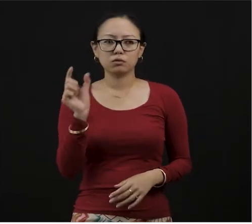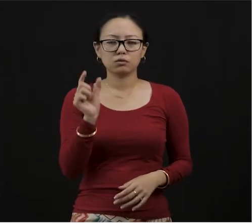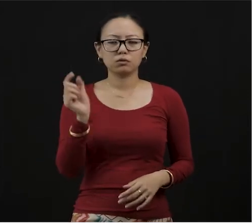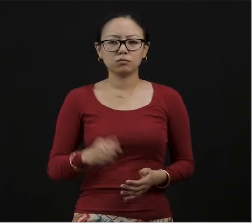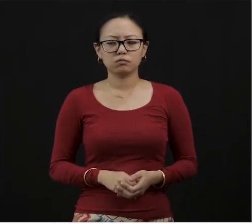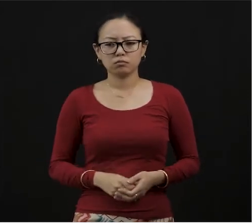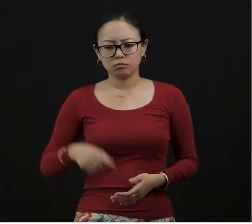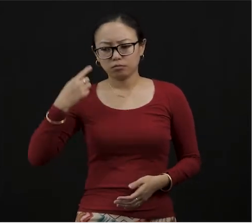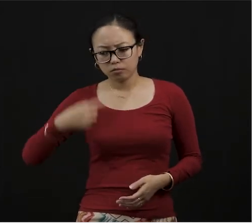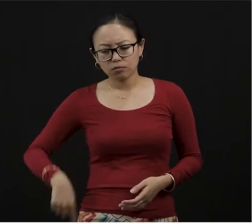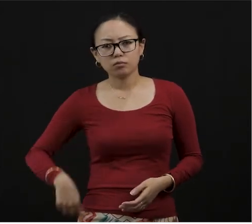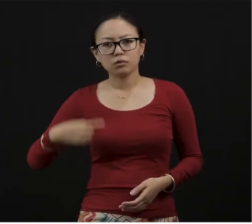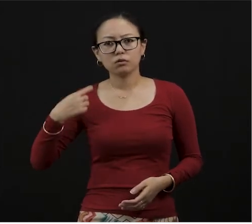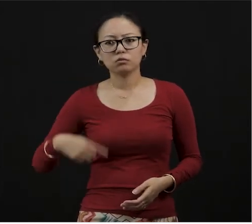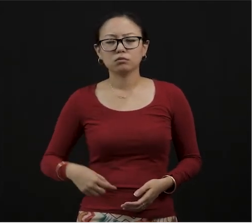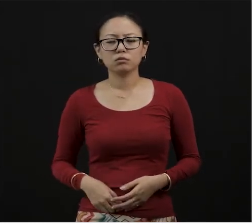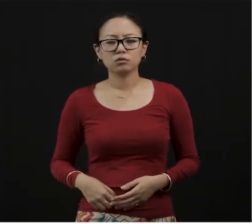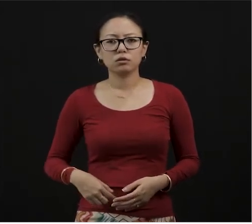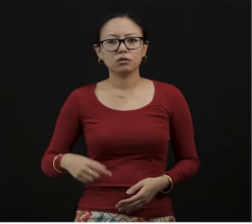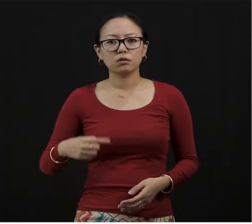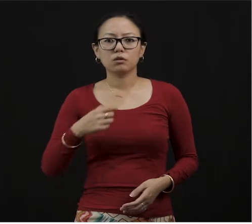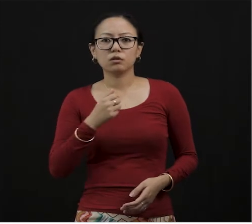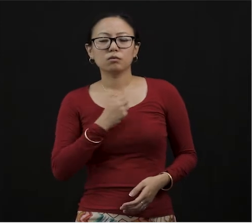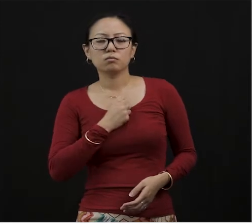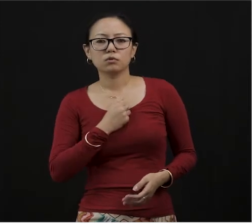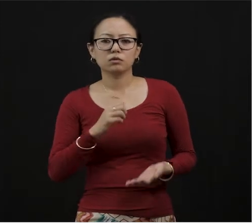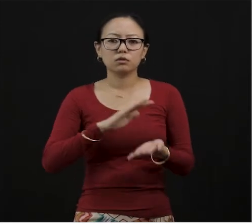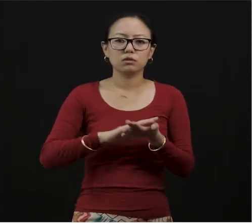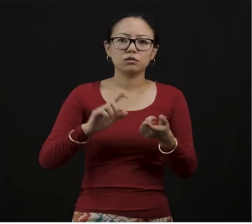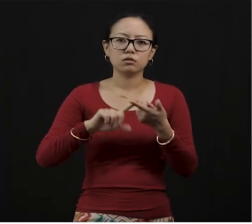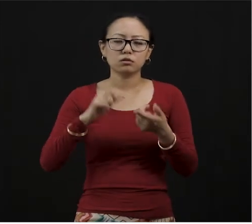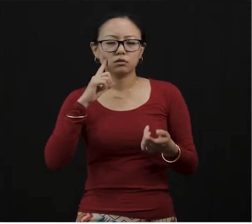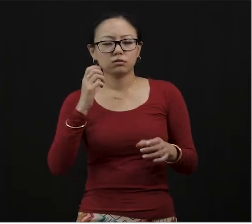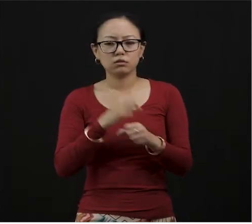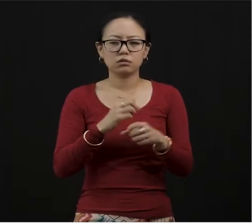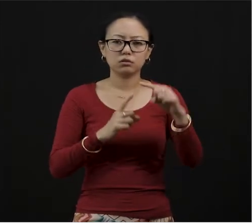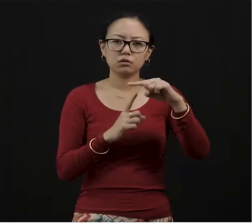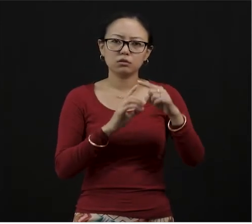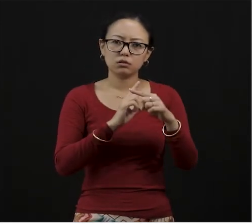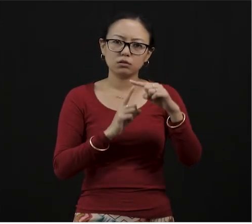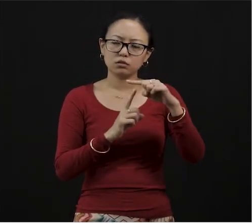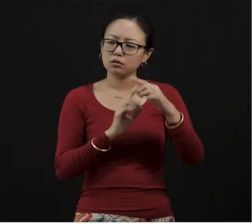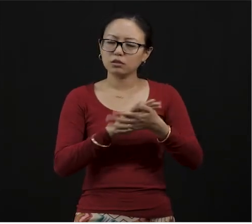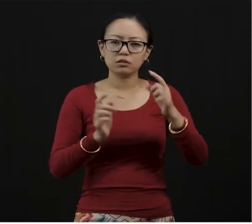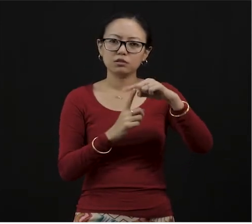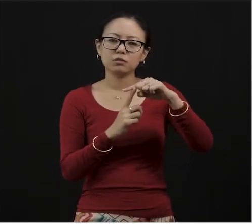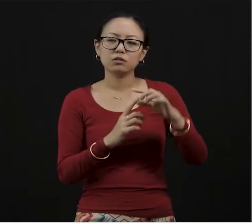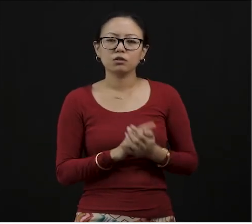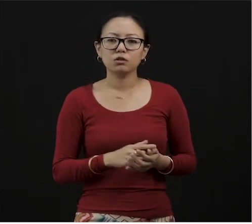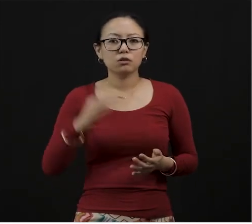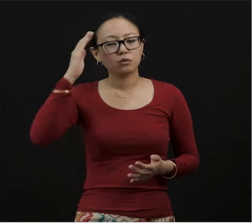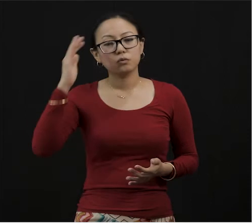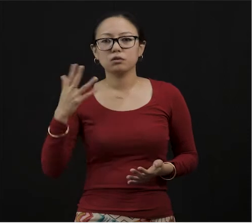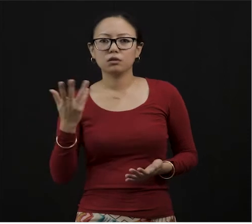height from a weighing scale? No, I wouldn't be able to measure my height from a weighing scale. In this case,